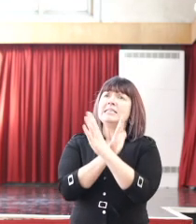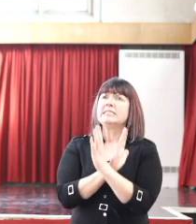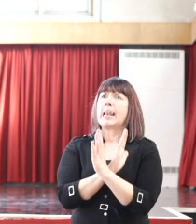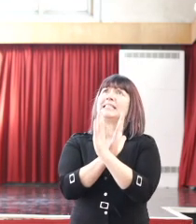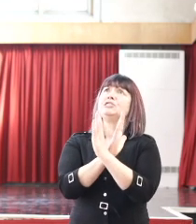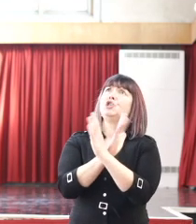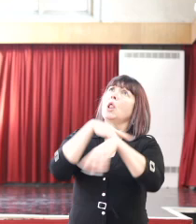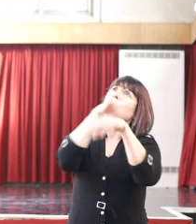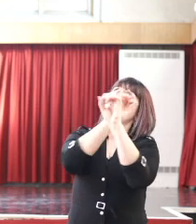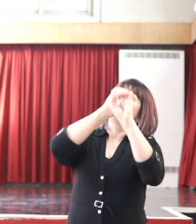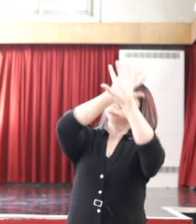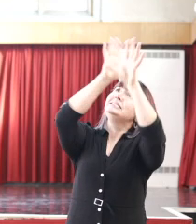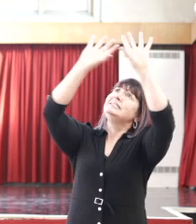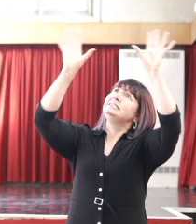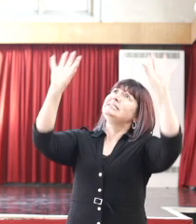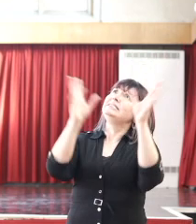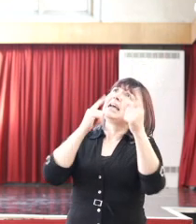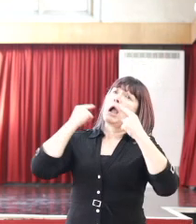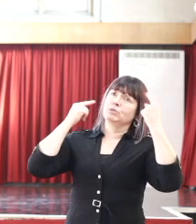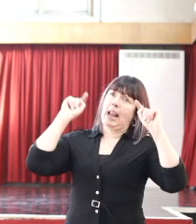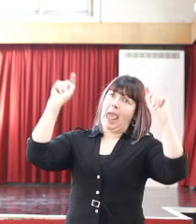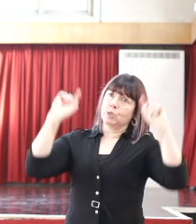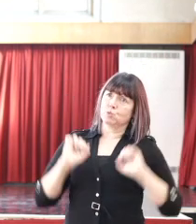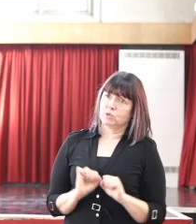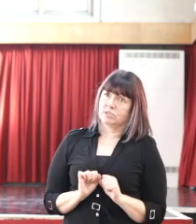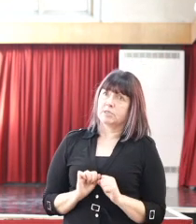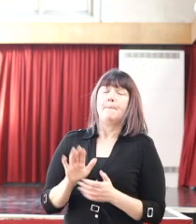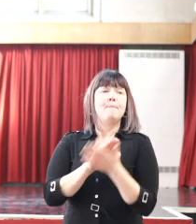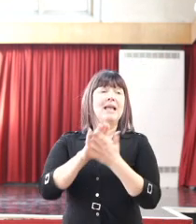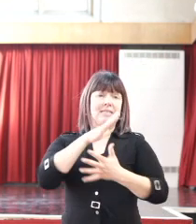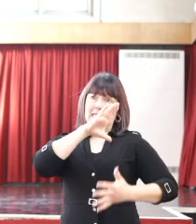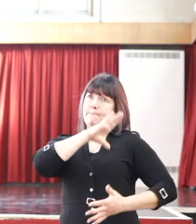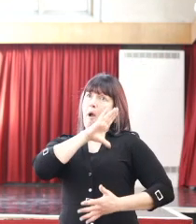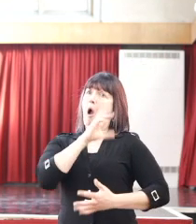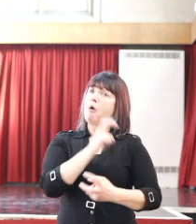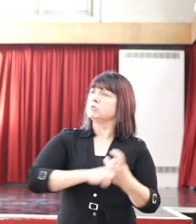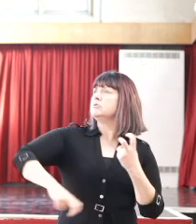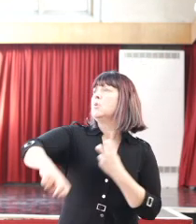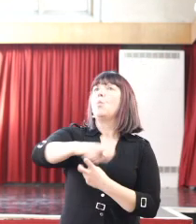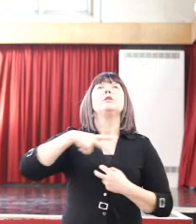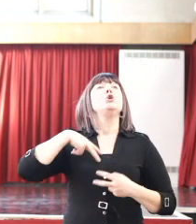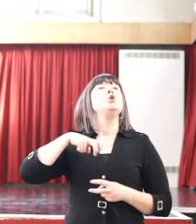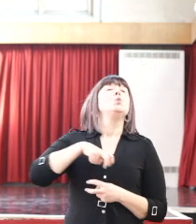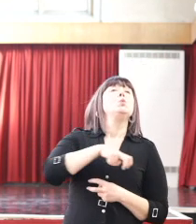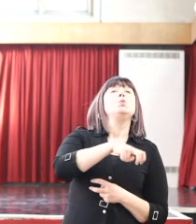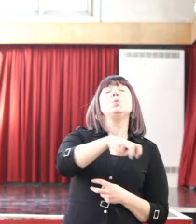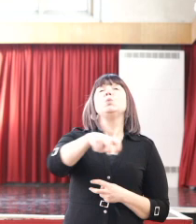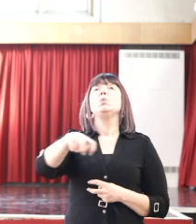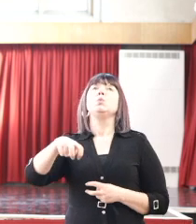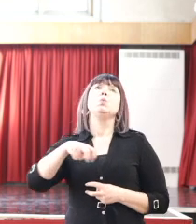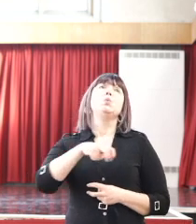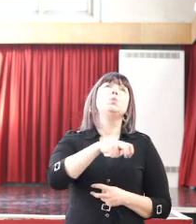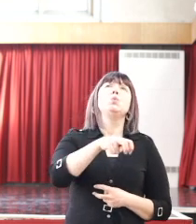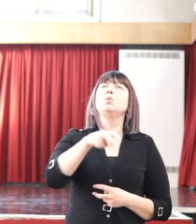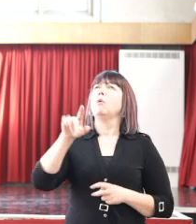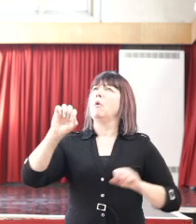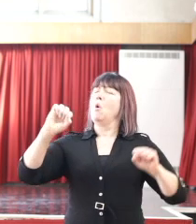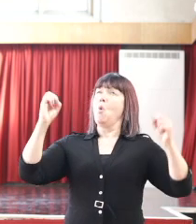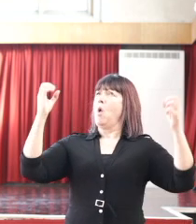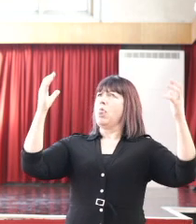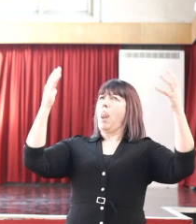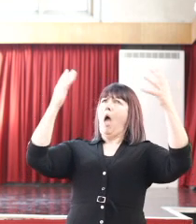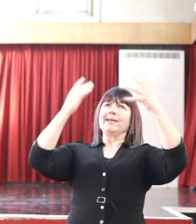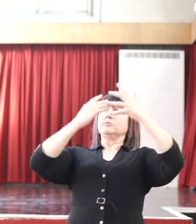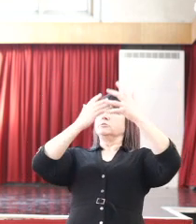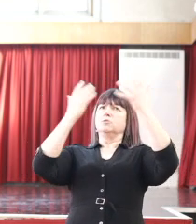Gardens, which is as people move around within the art piece's sound alters and the light alters to reflect the number of